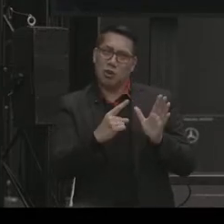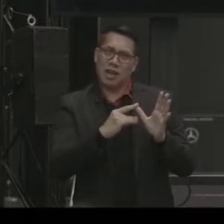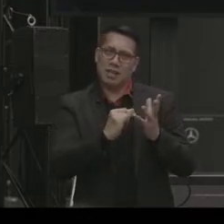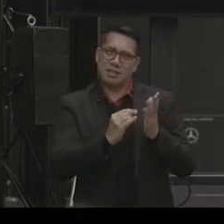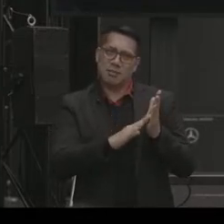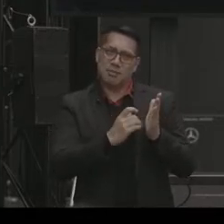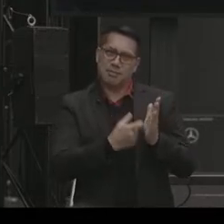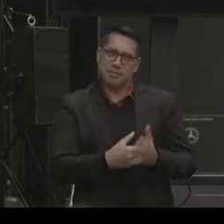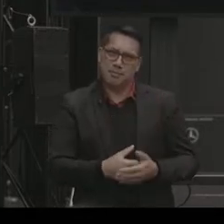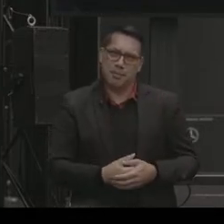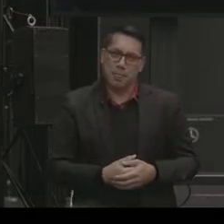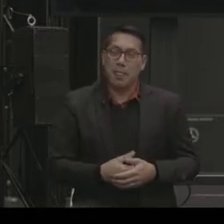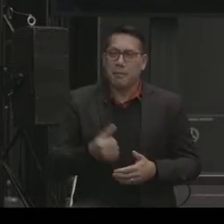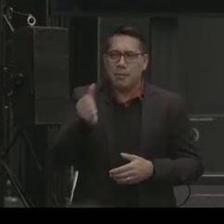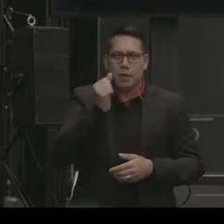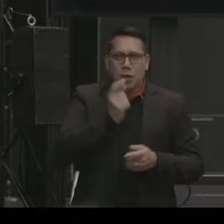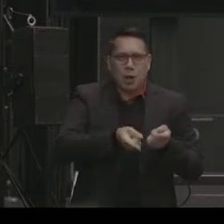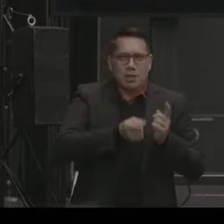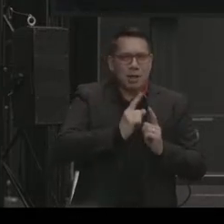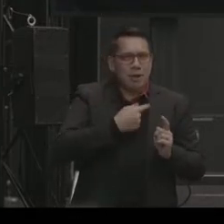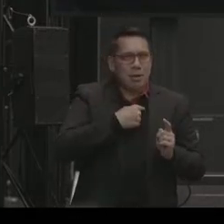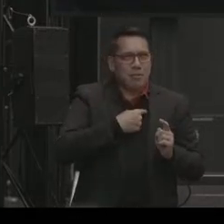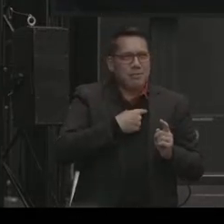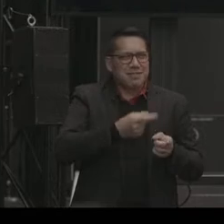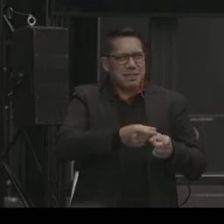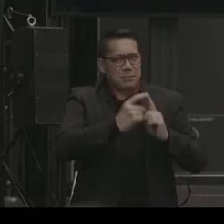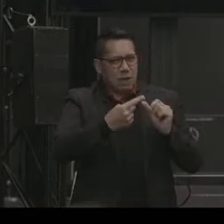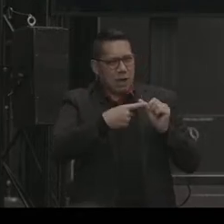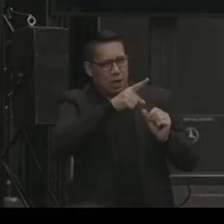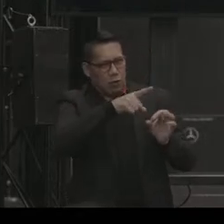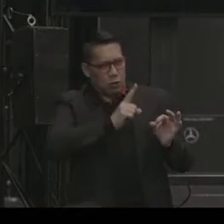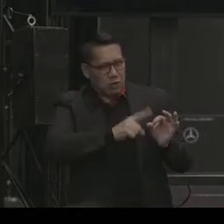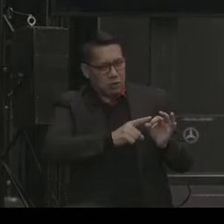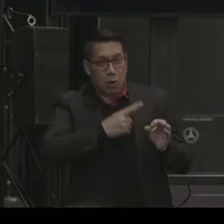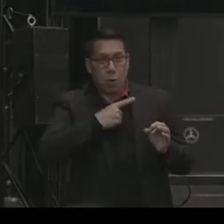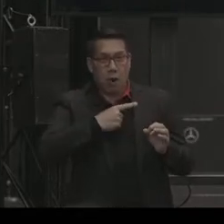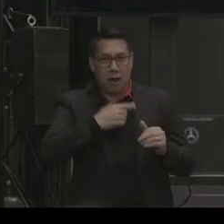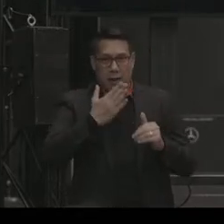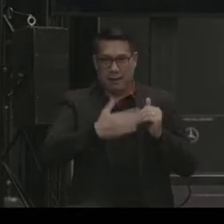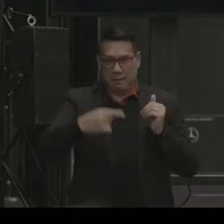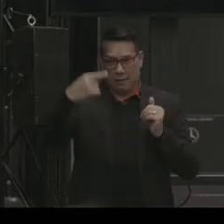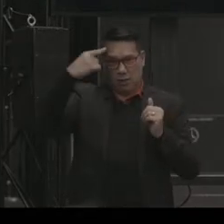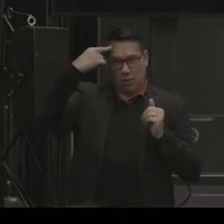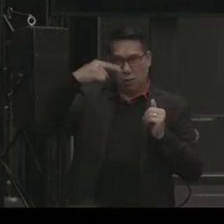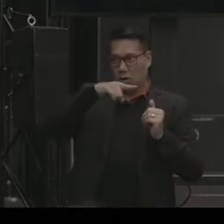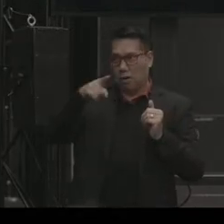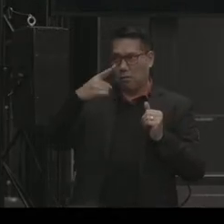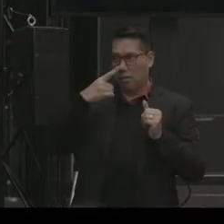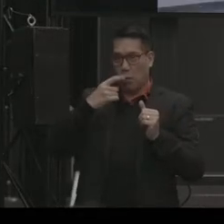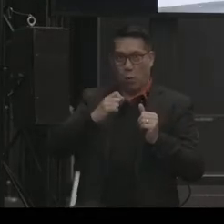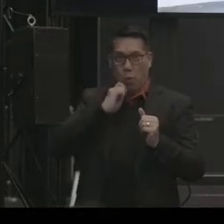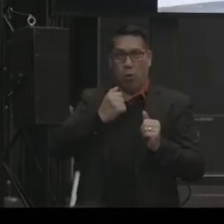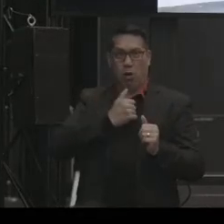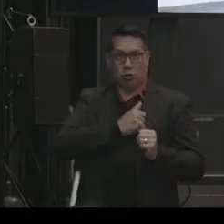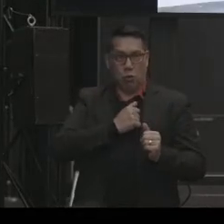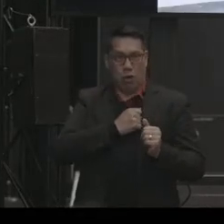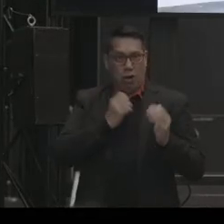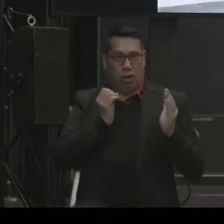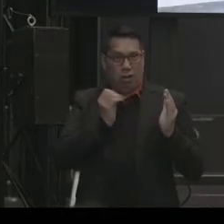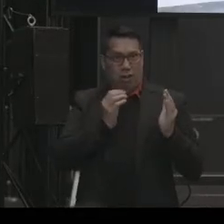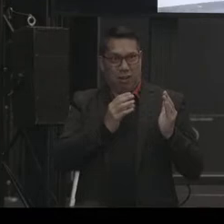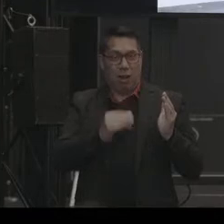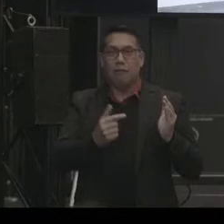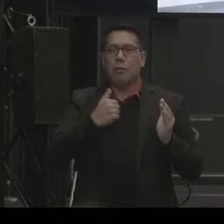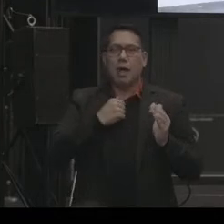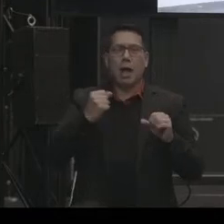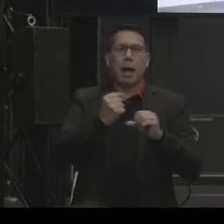You know what? Sometimes it's hard to answer that, because I never expected to have a response like this. For me, when I make